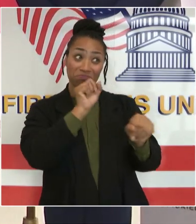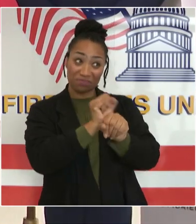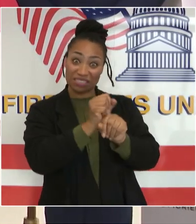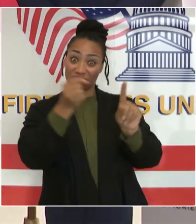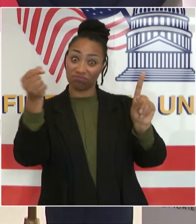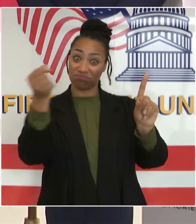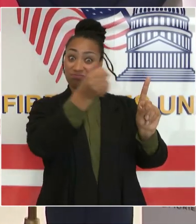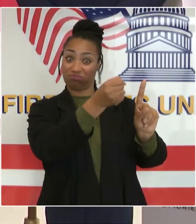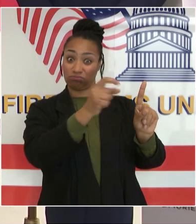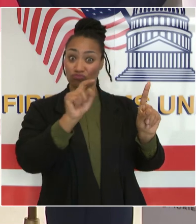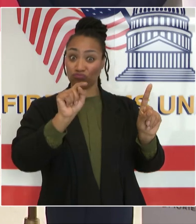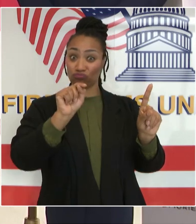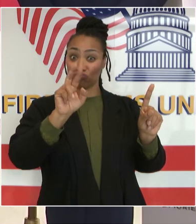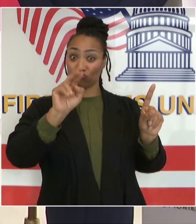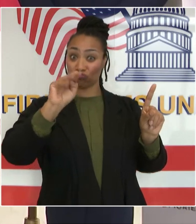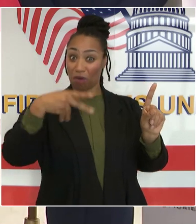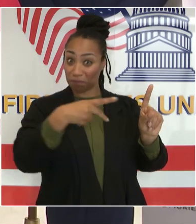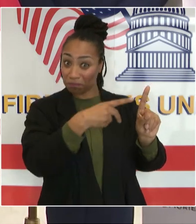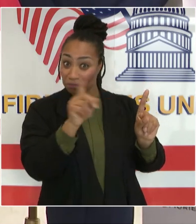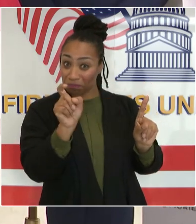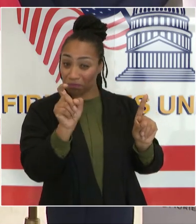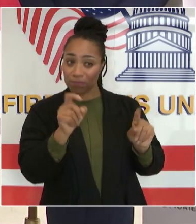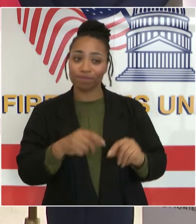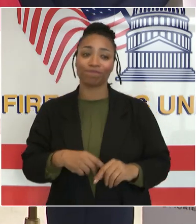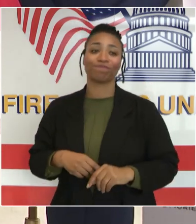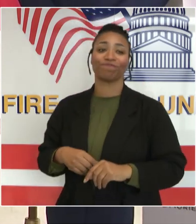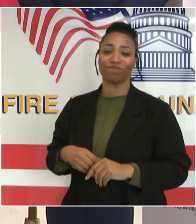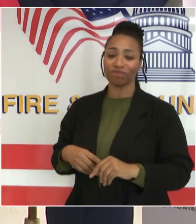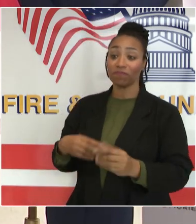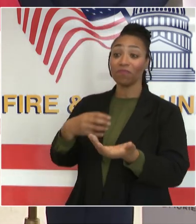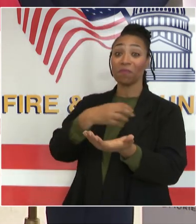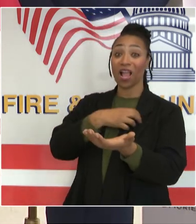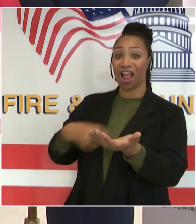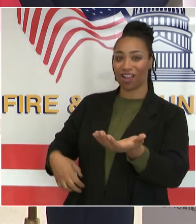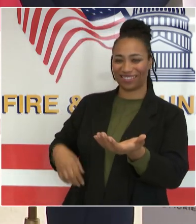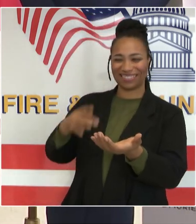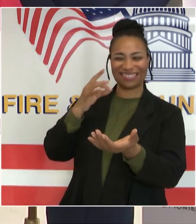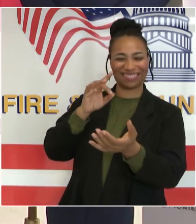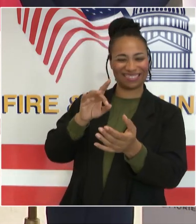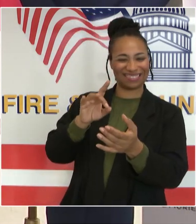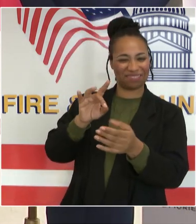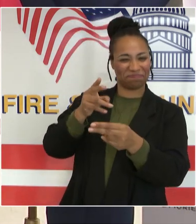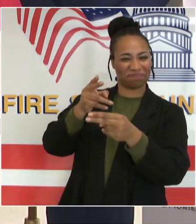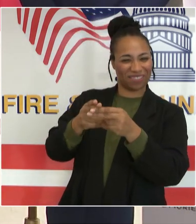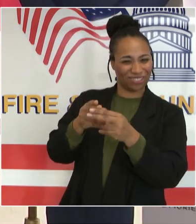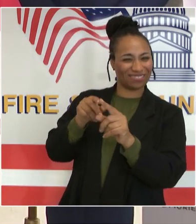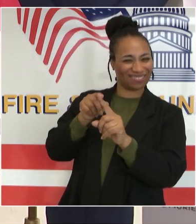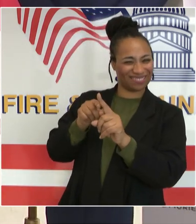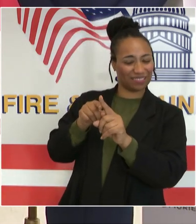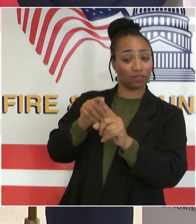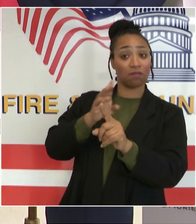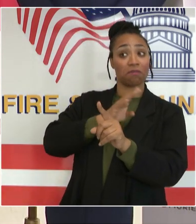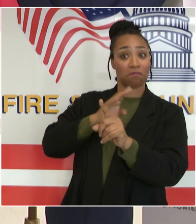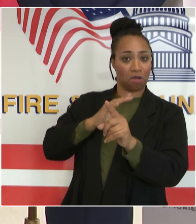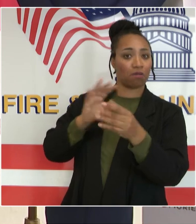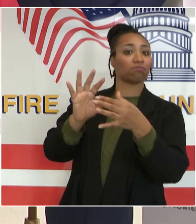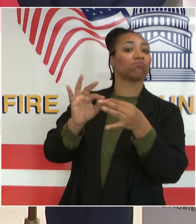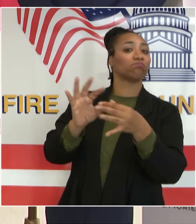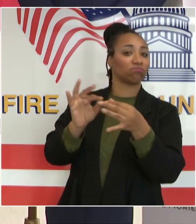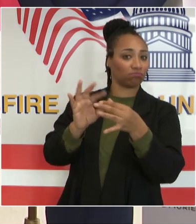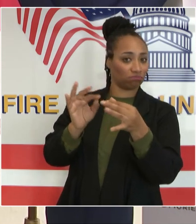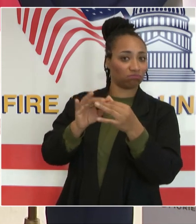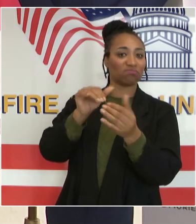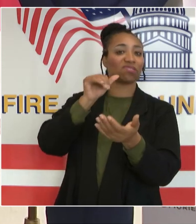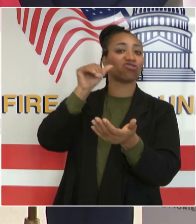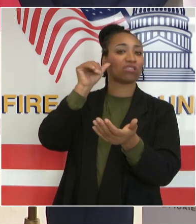very brief meeting yesterday, and there was nothing about the program discussed. So